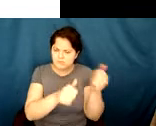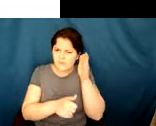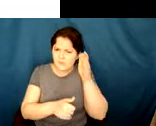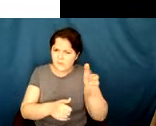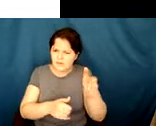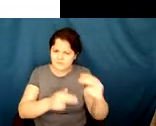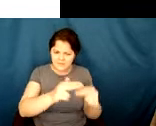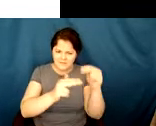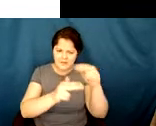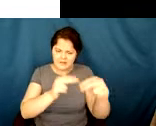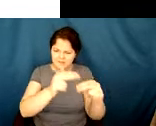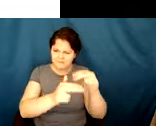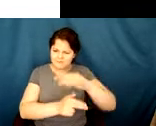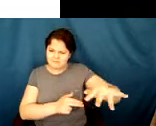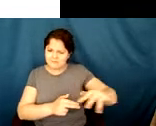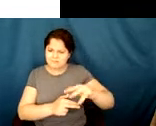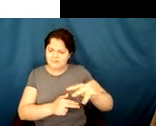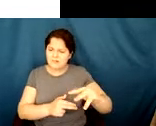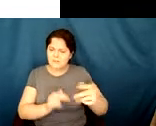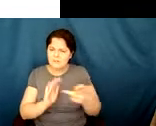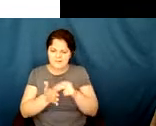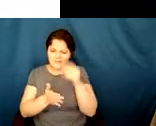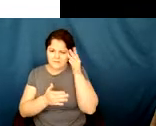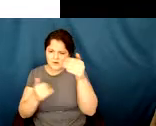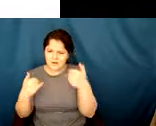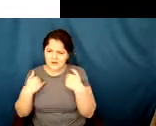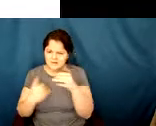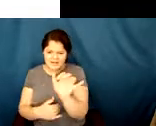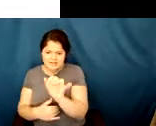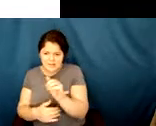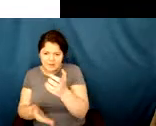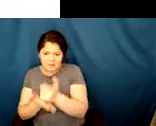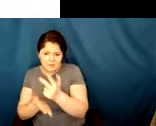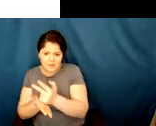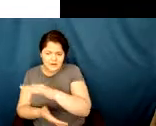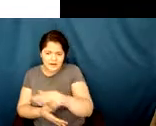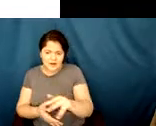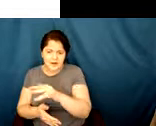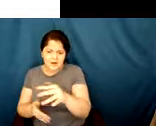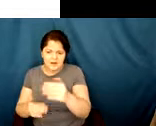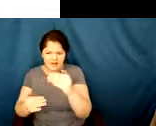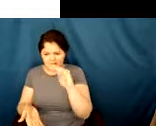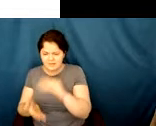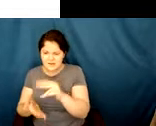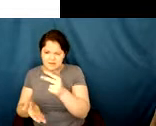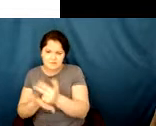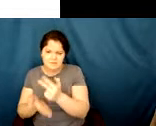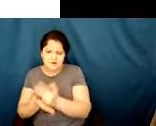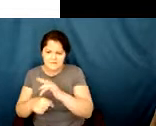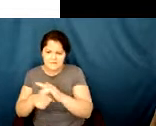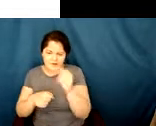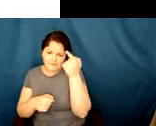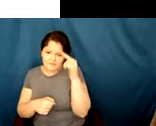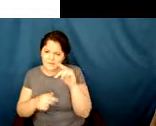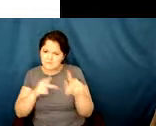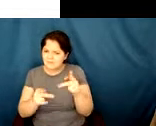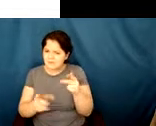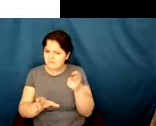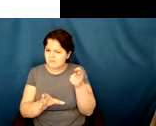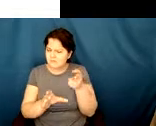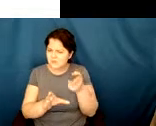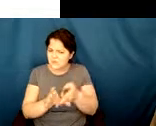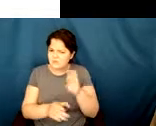And there's going to be, is it going to be the same amount of parking? Is there going to be less parking? Is it going to be available to people who are riding the T? I just wasn't very clear on that when I